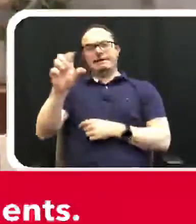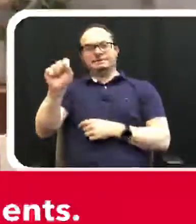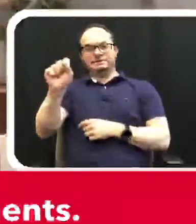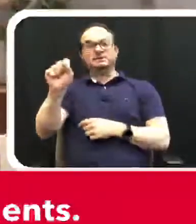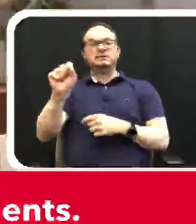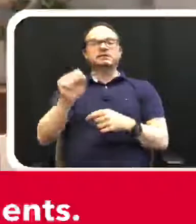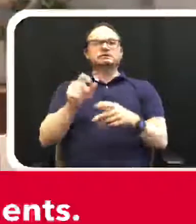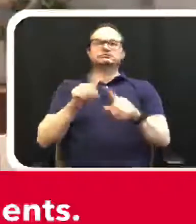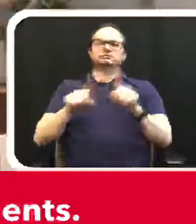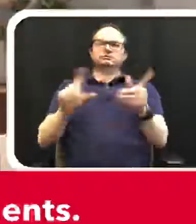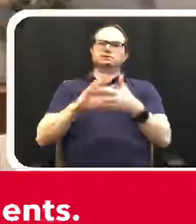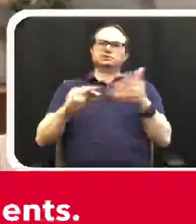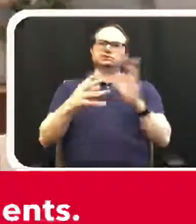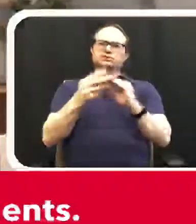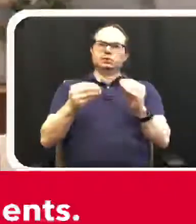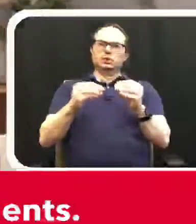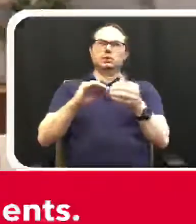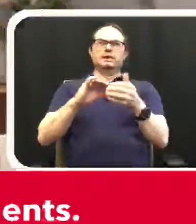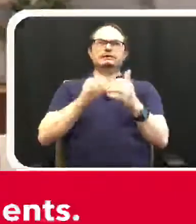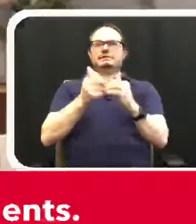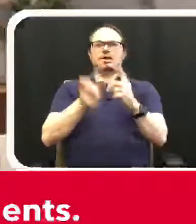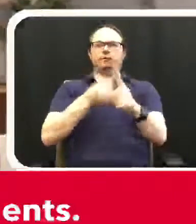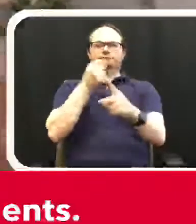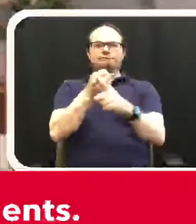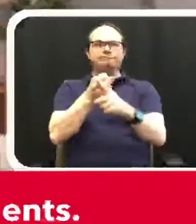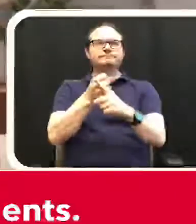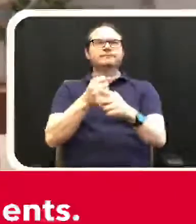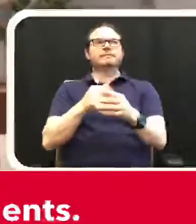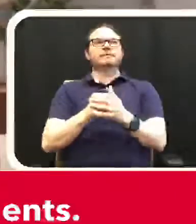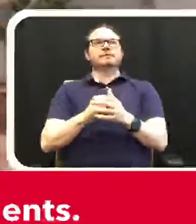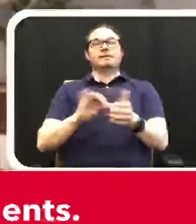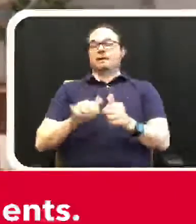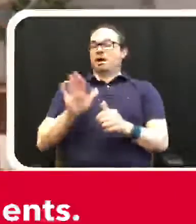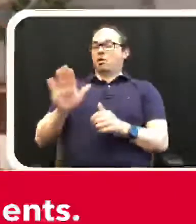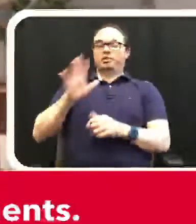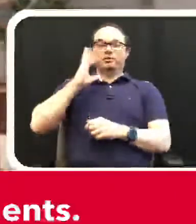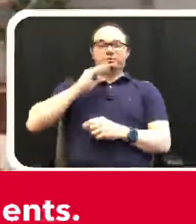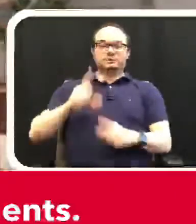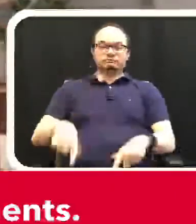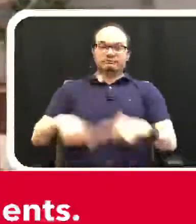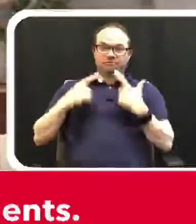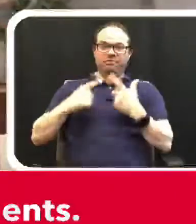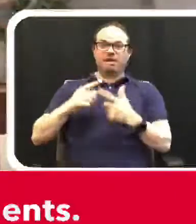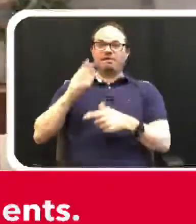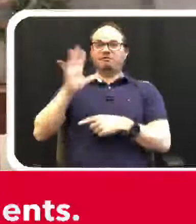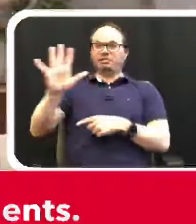stories about how they met one another, how this person lived, how they died, and